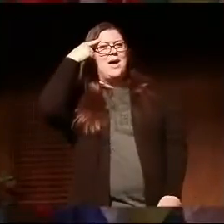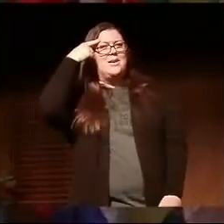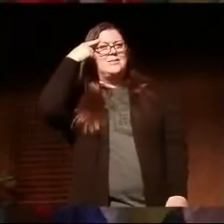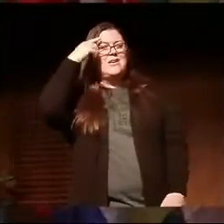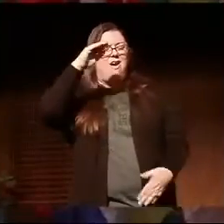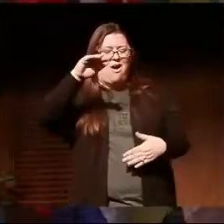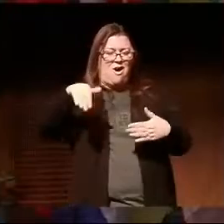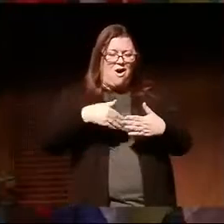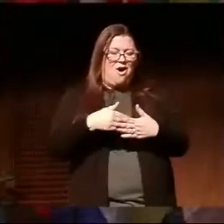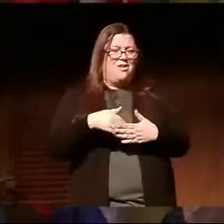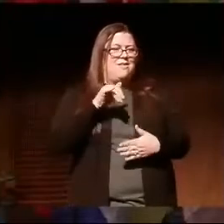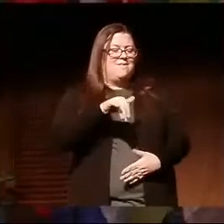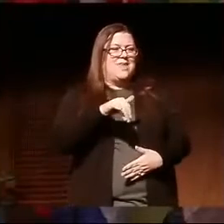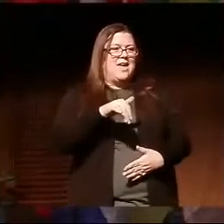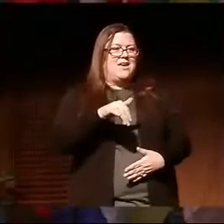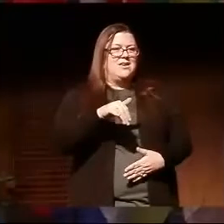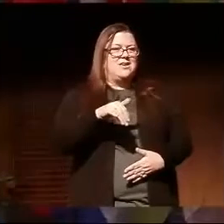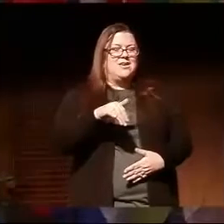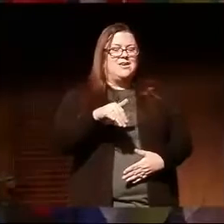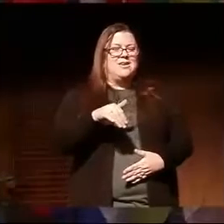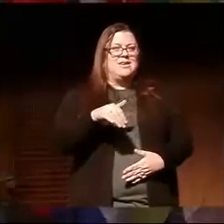all of it we owe to sin.